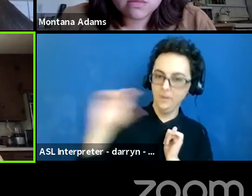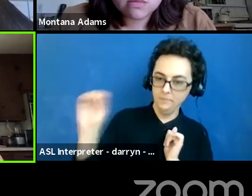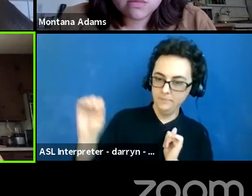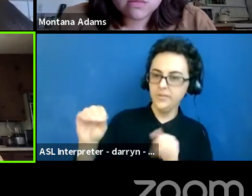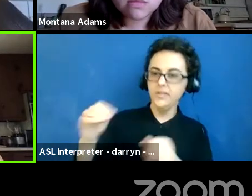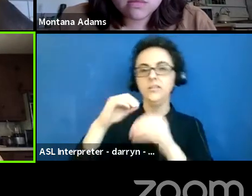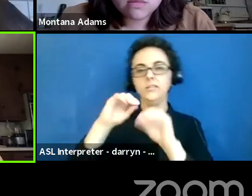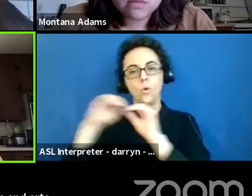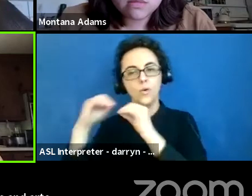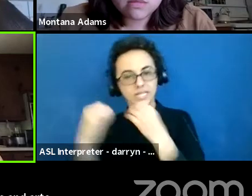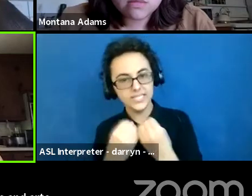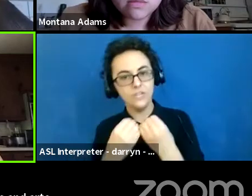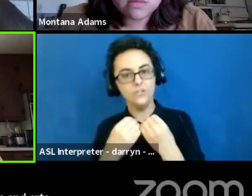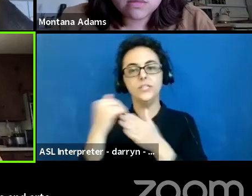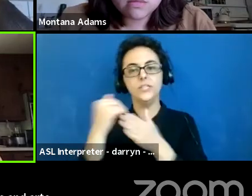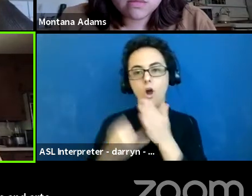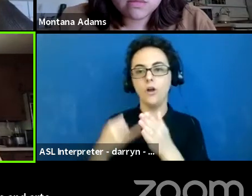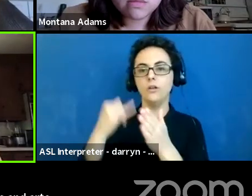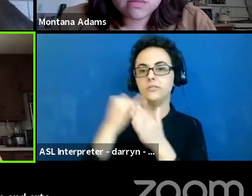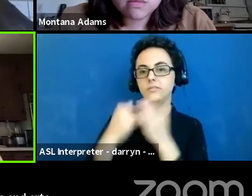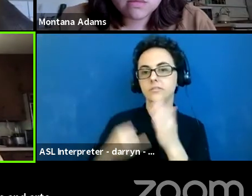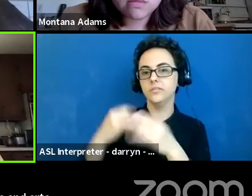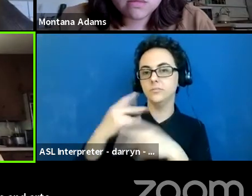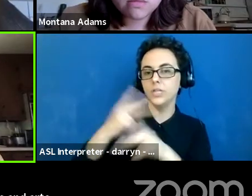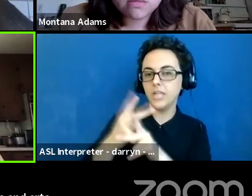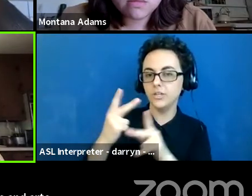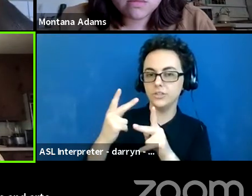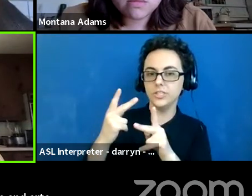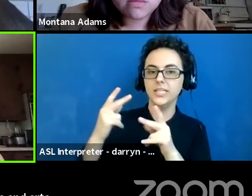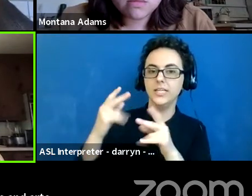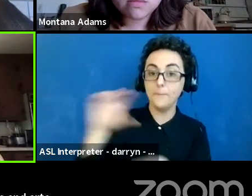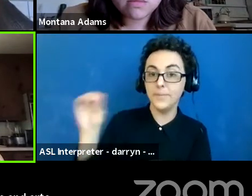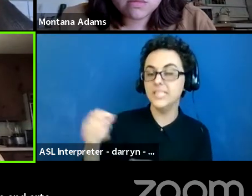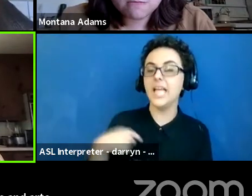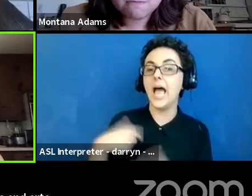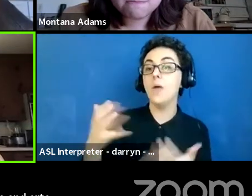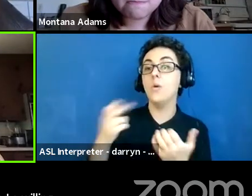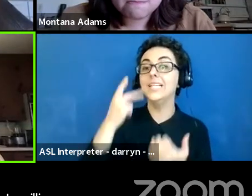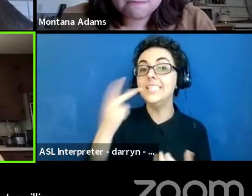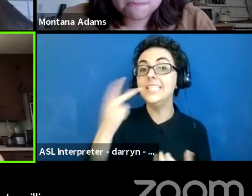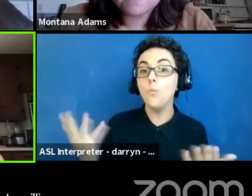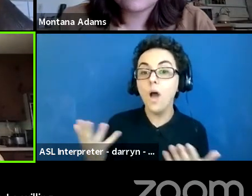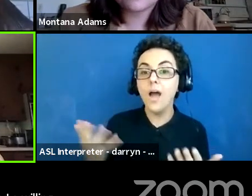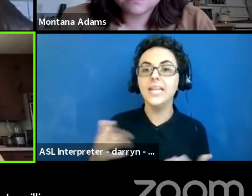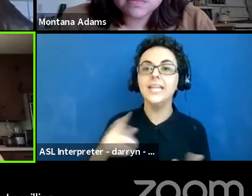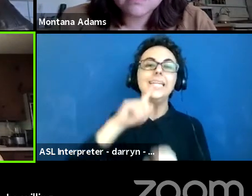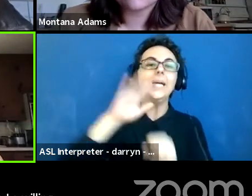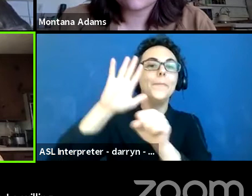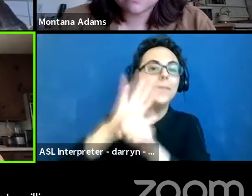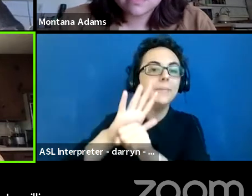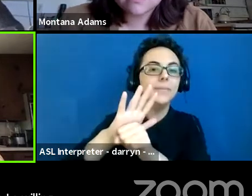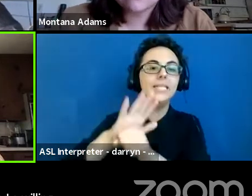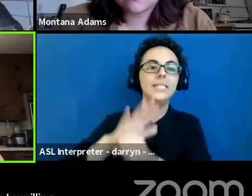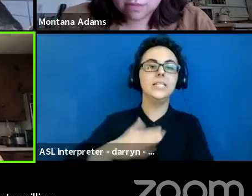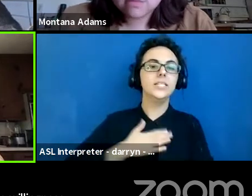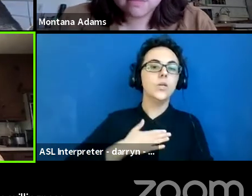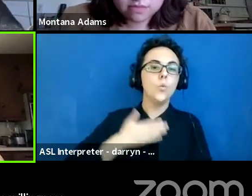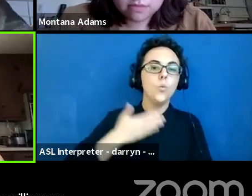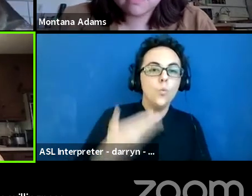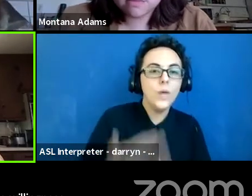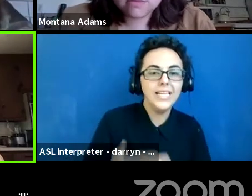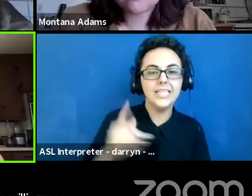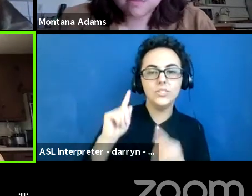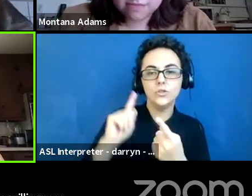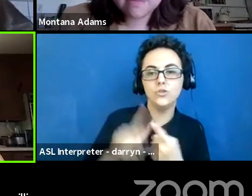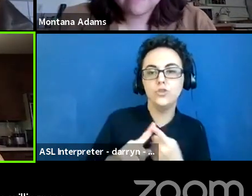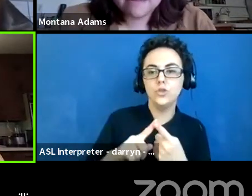arts production companies is a commitment and a willingness to educate